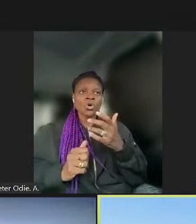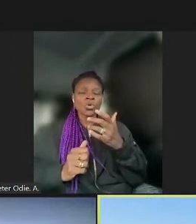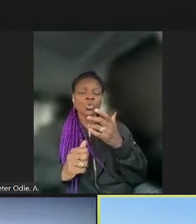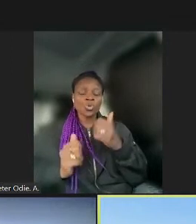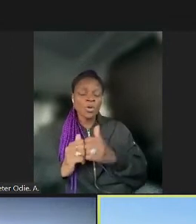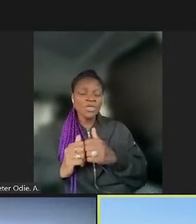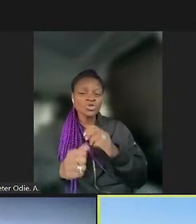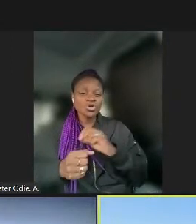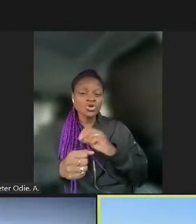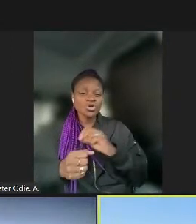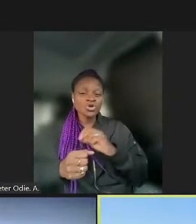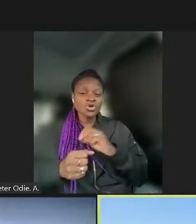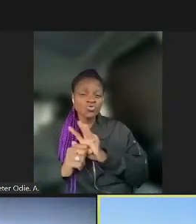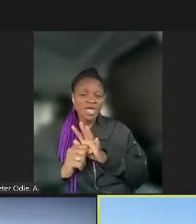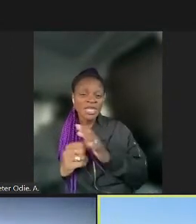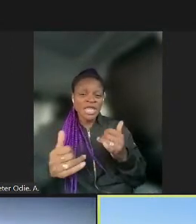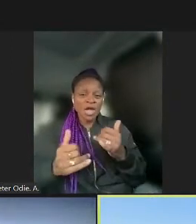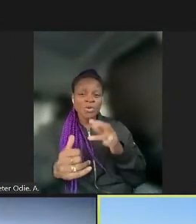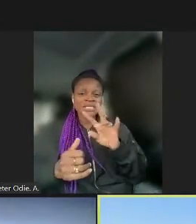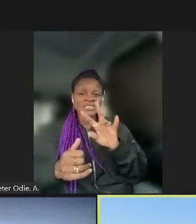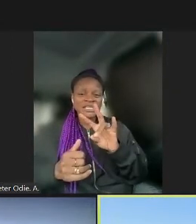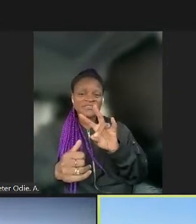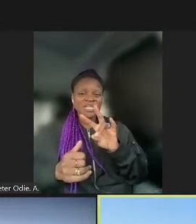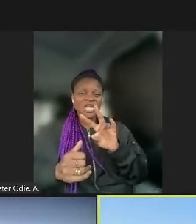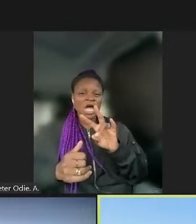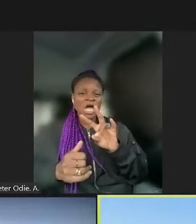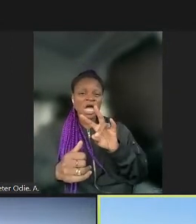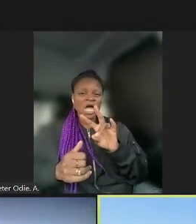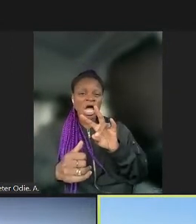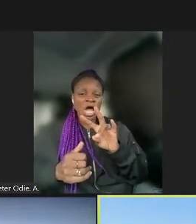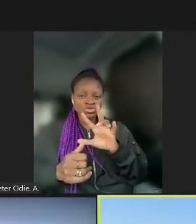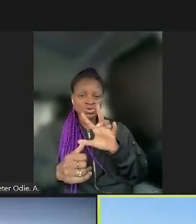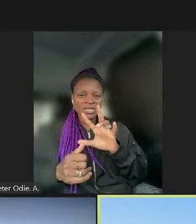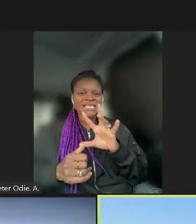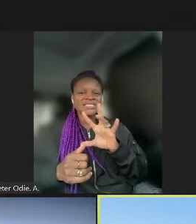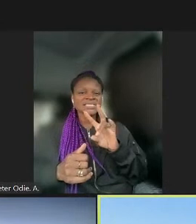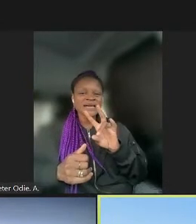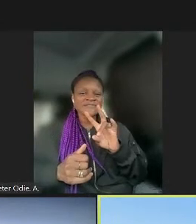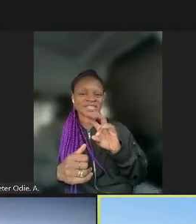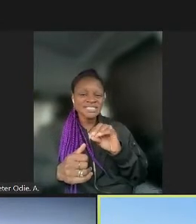770,000. So there's